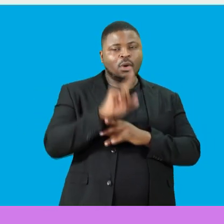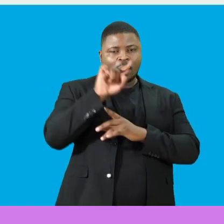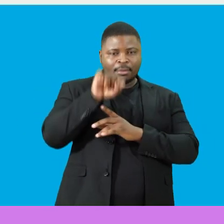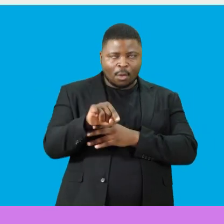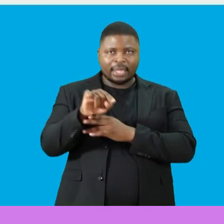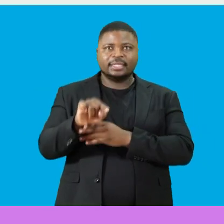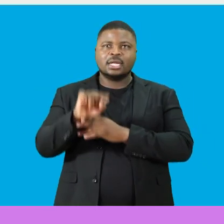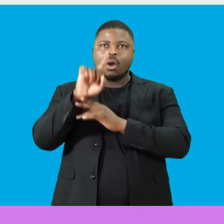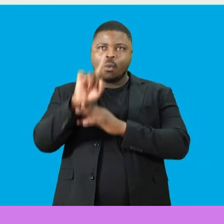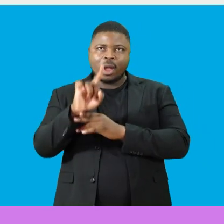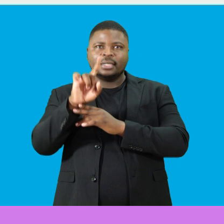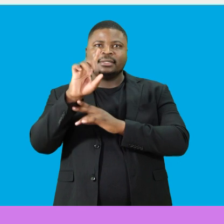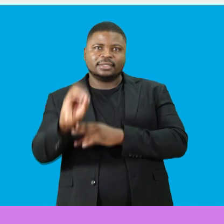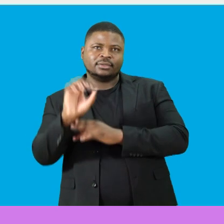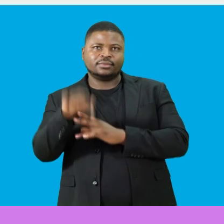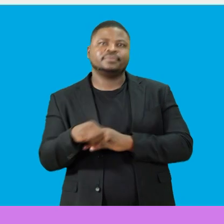going to start by saying